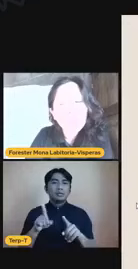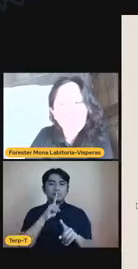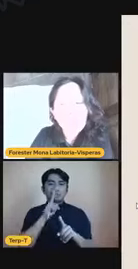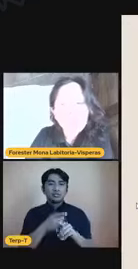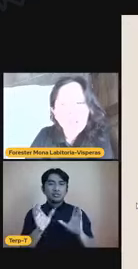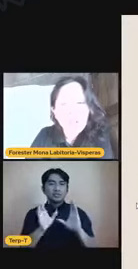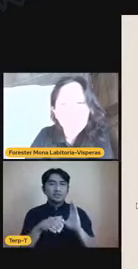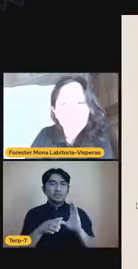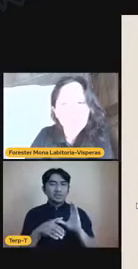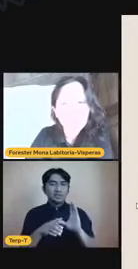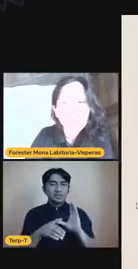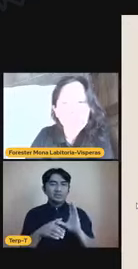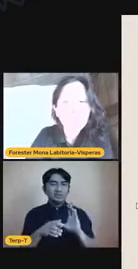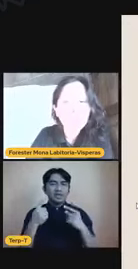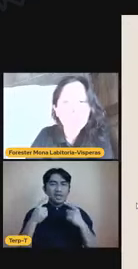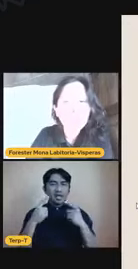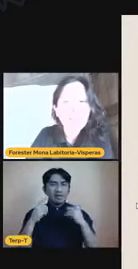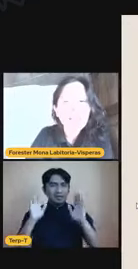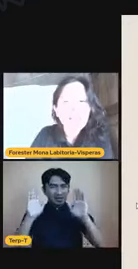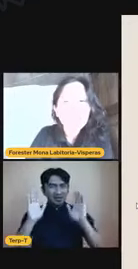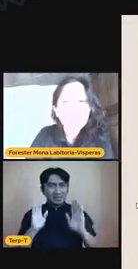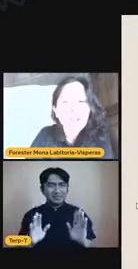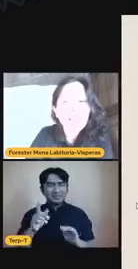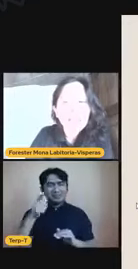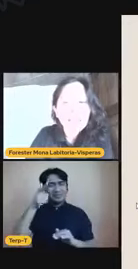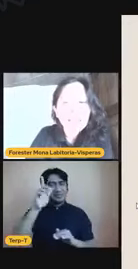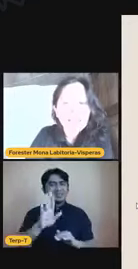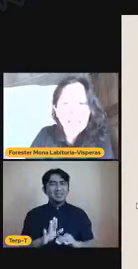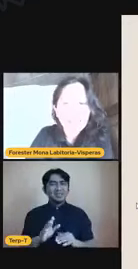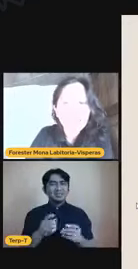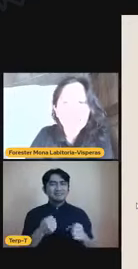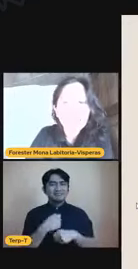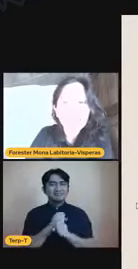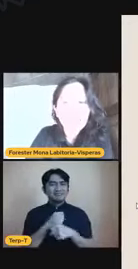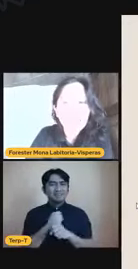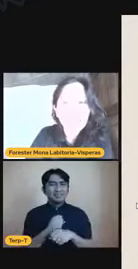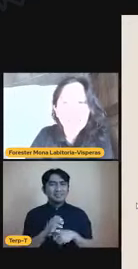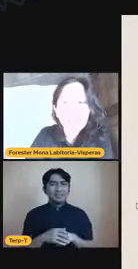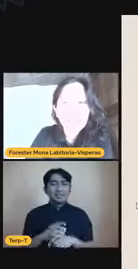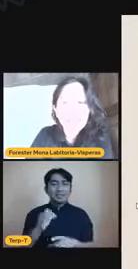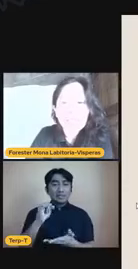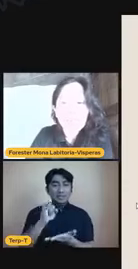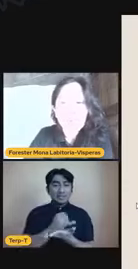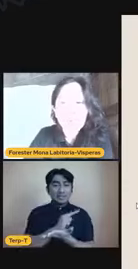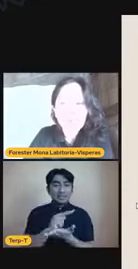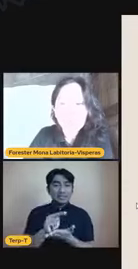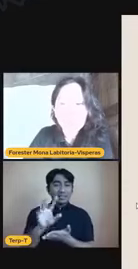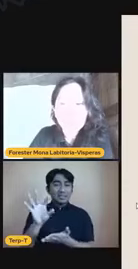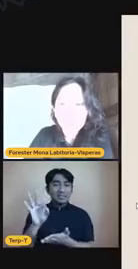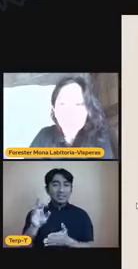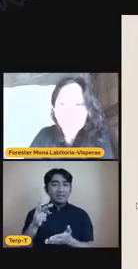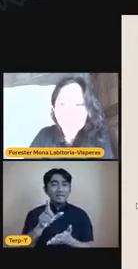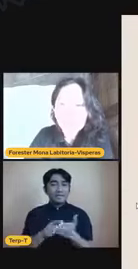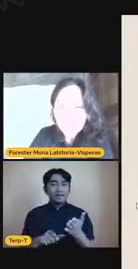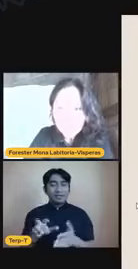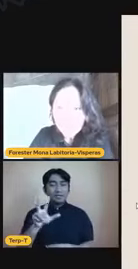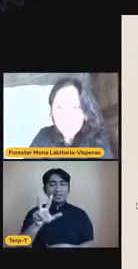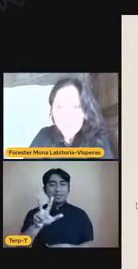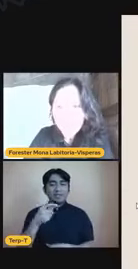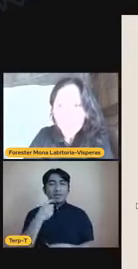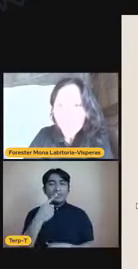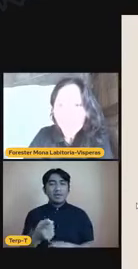I marvel at God's doing. So John 9 verse 3, sabi po doon.